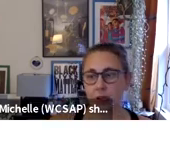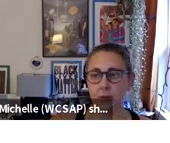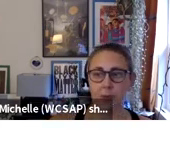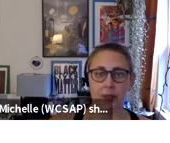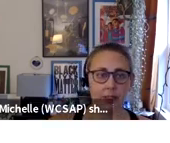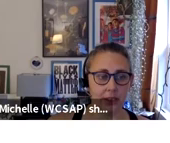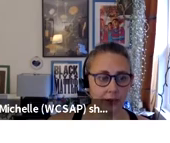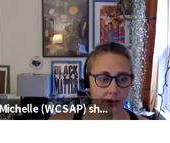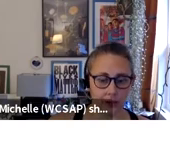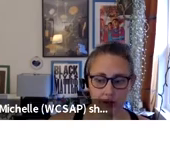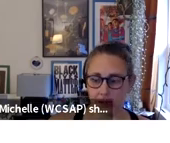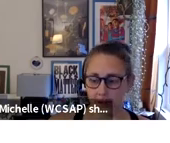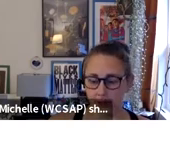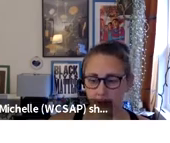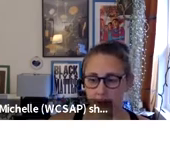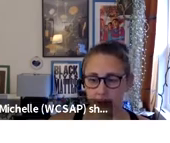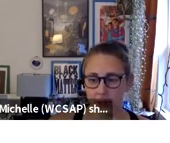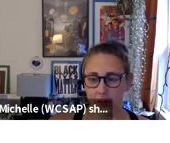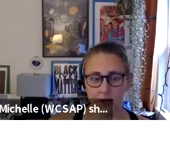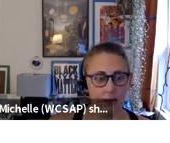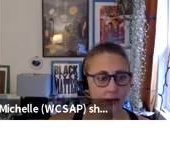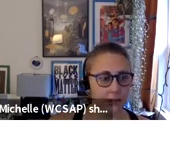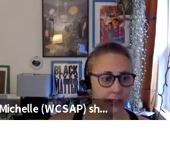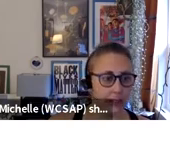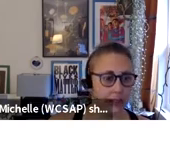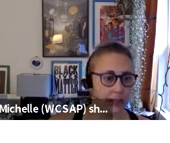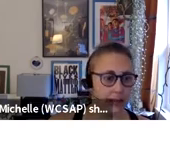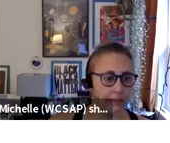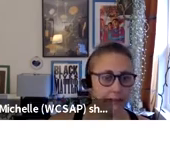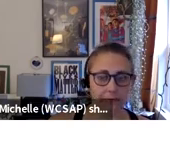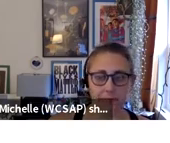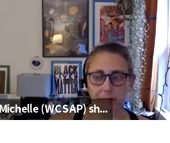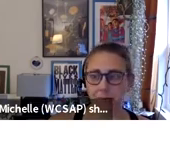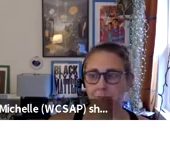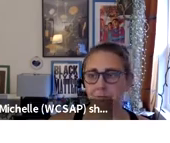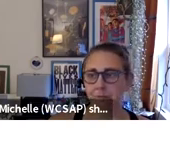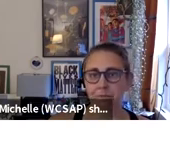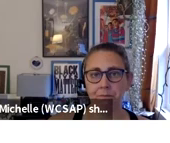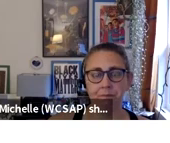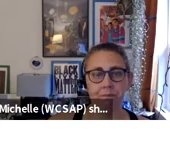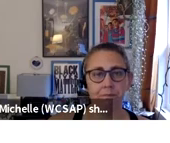I'll go to the next one, Patricia, if you want to kind of go through this in our last minutes together.